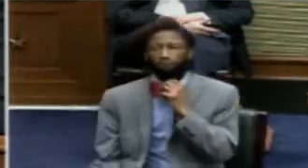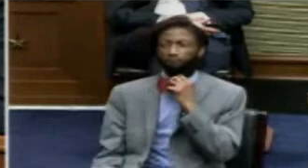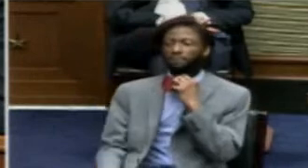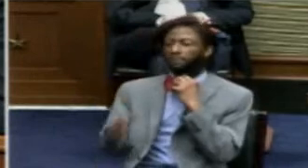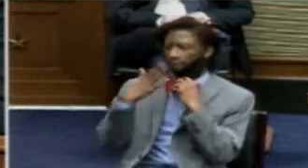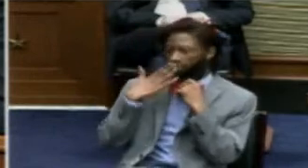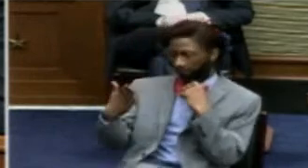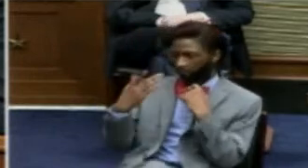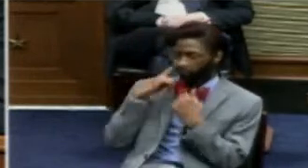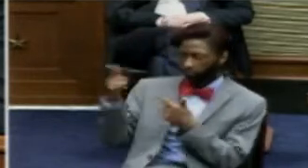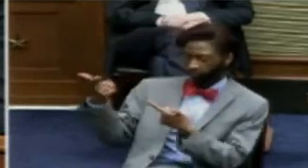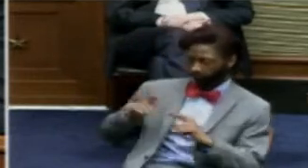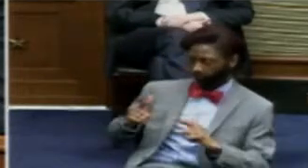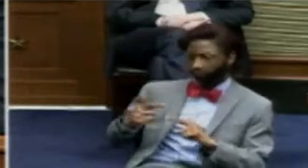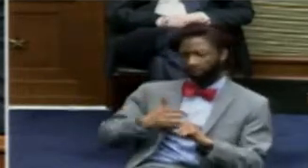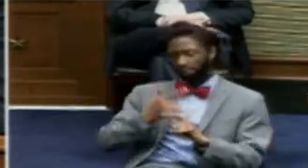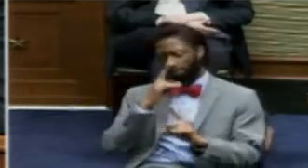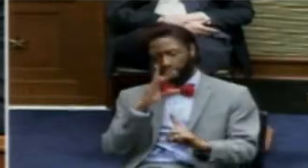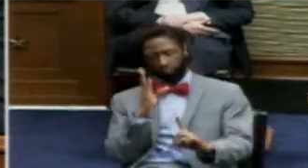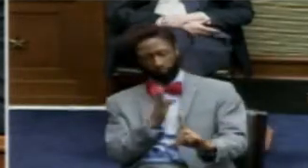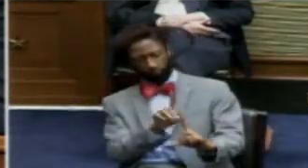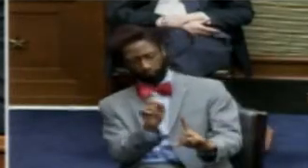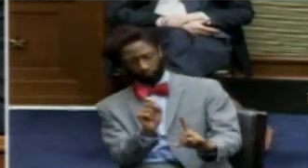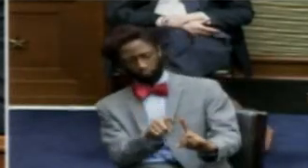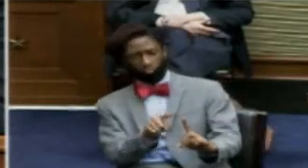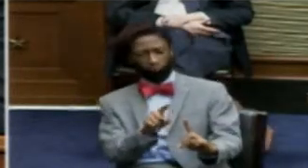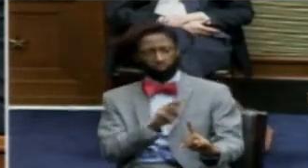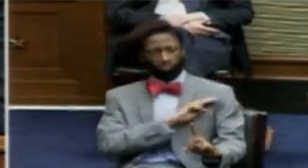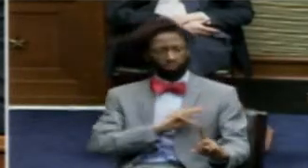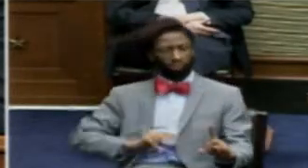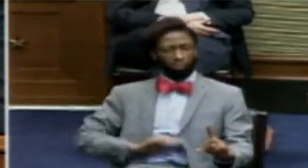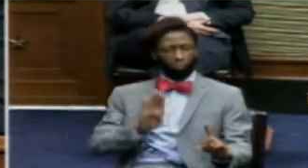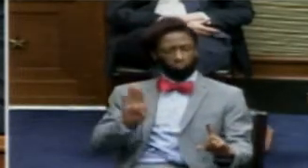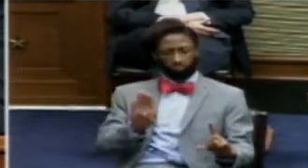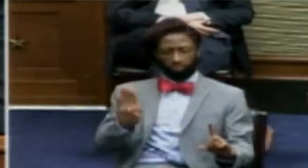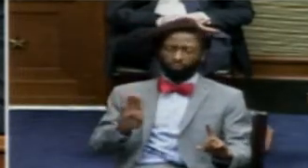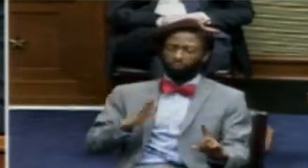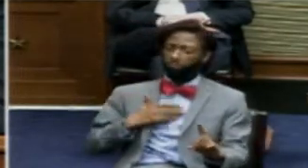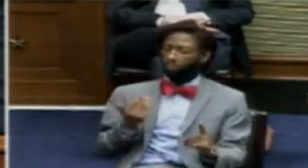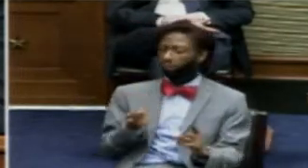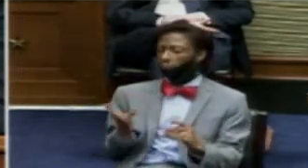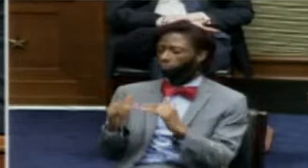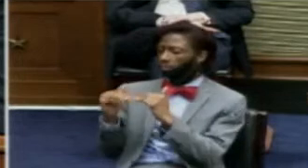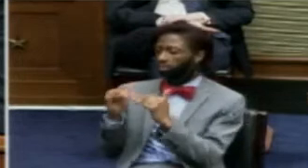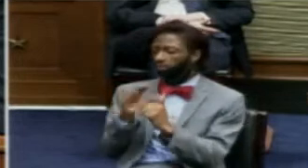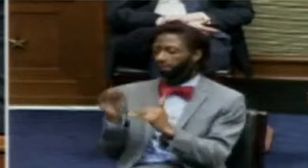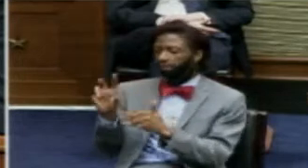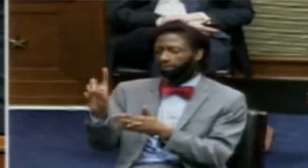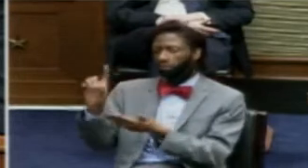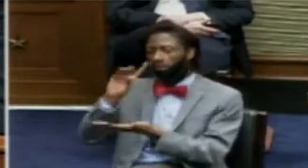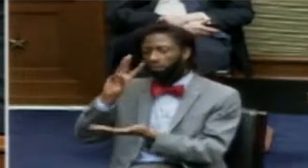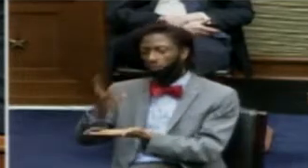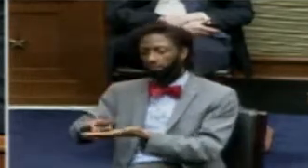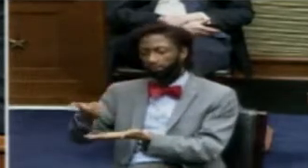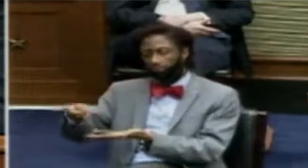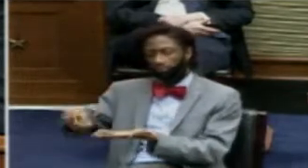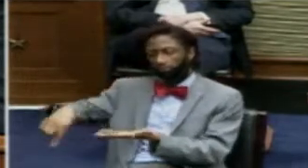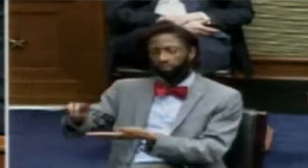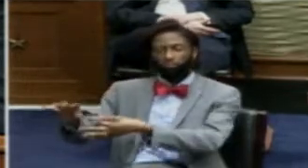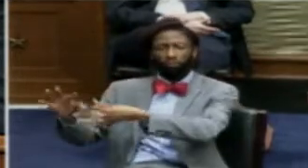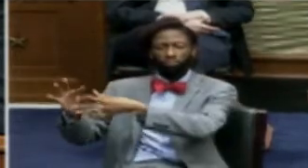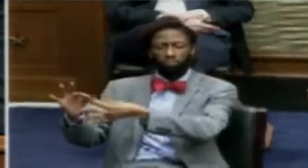first, a couple of my colleagues and a couple of the Democrat witnesses have mentioned